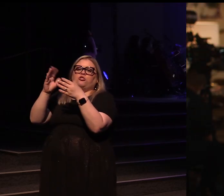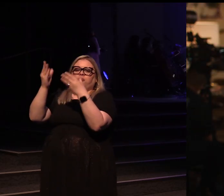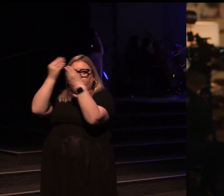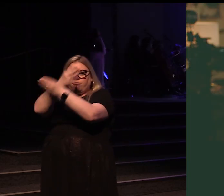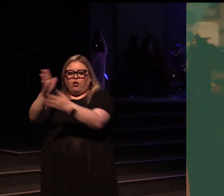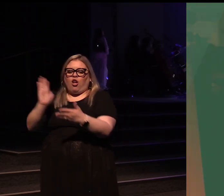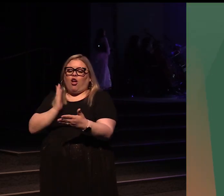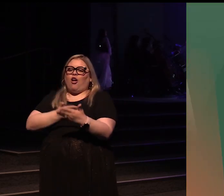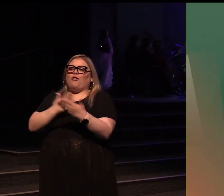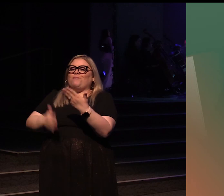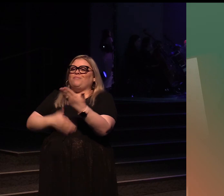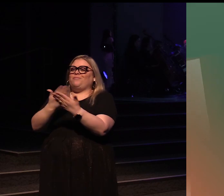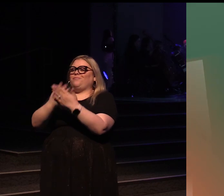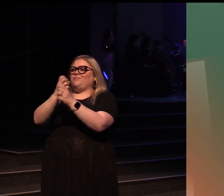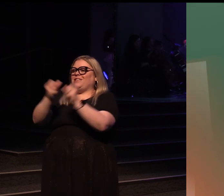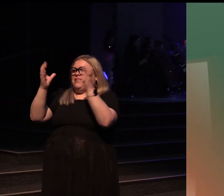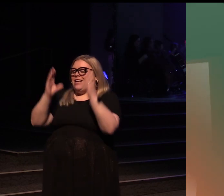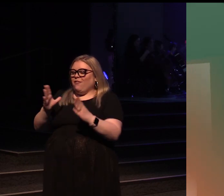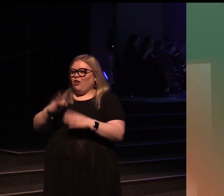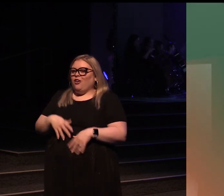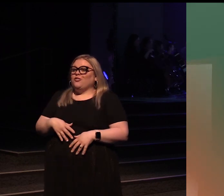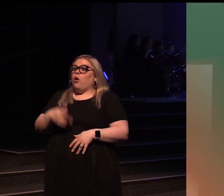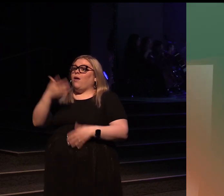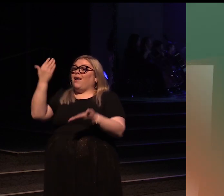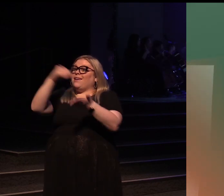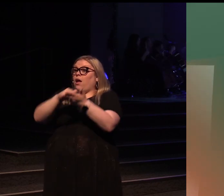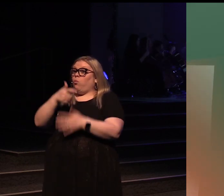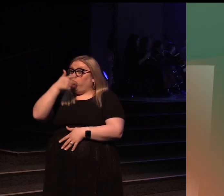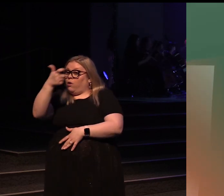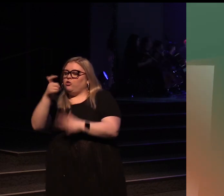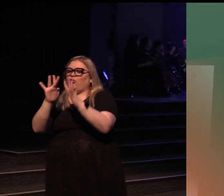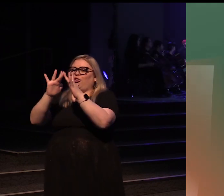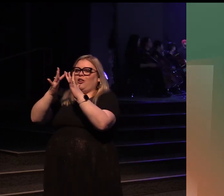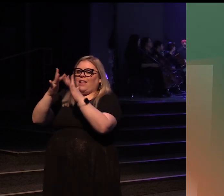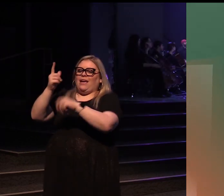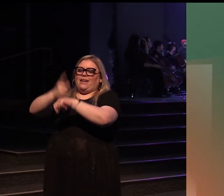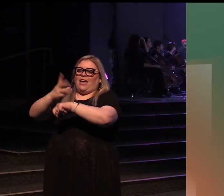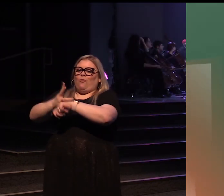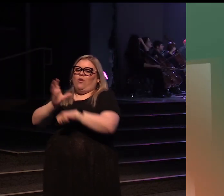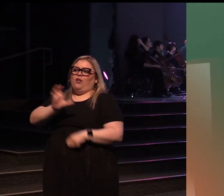Savior. Can't wait to see you online for Gateway Christmas at Home.